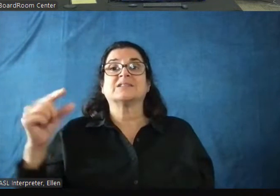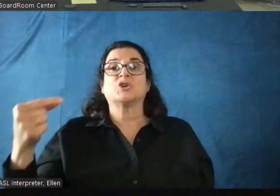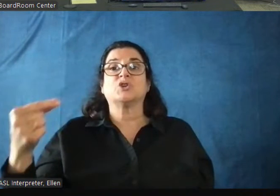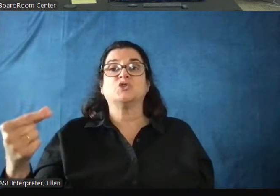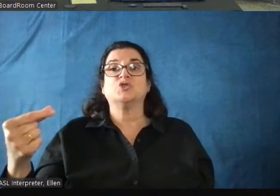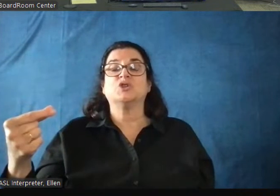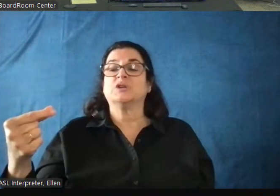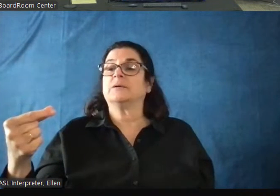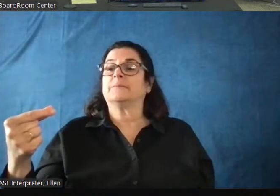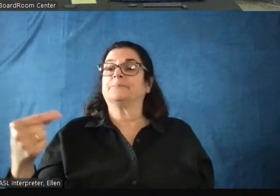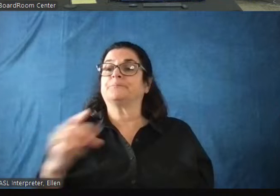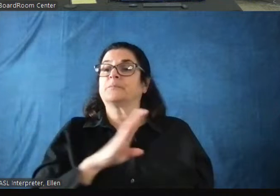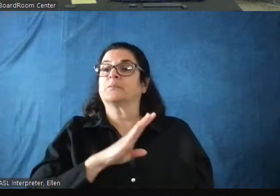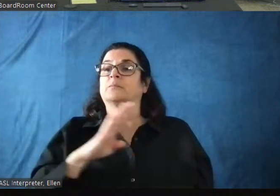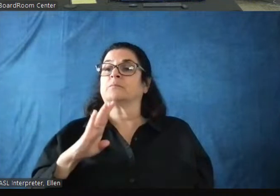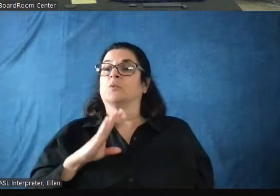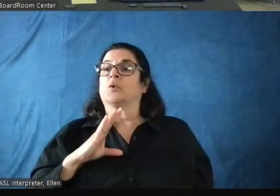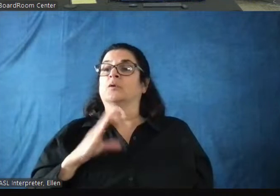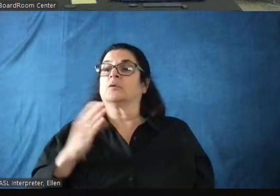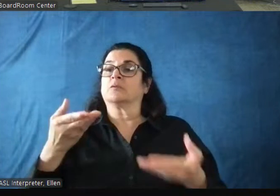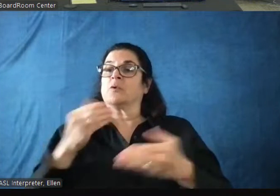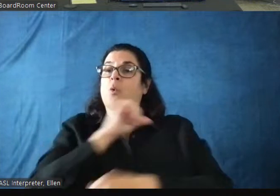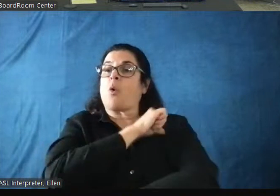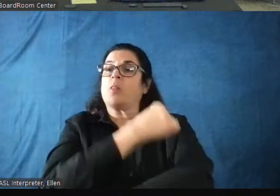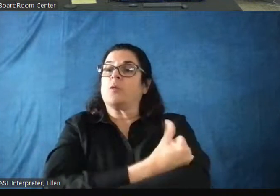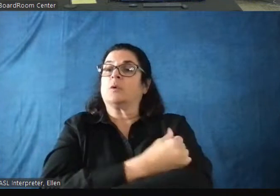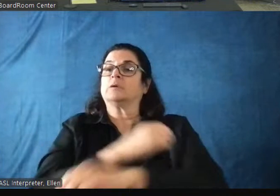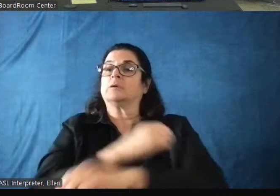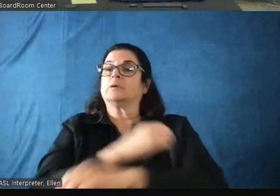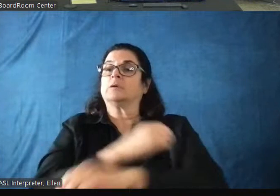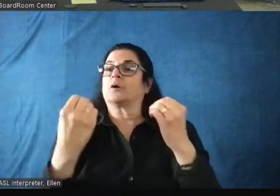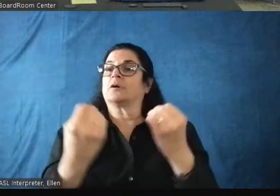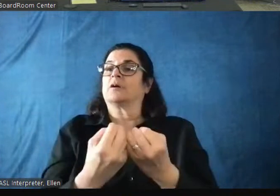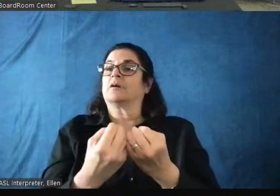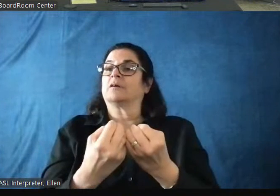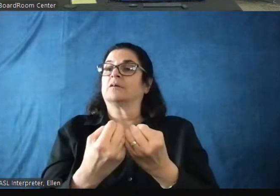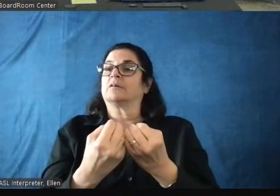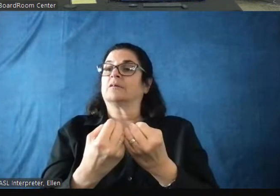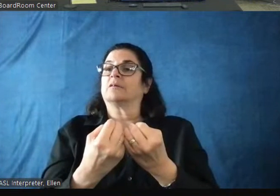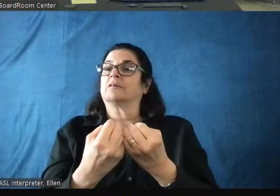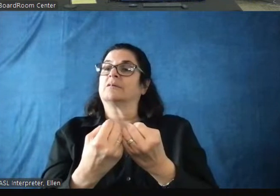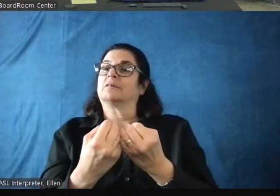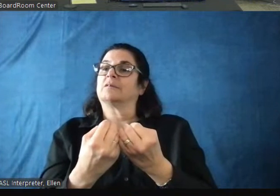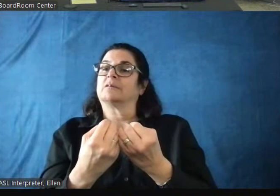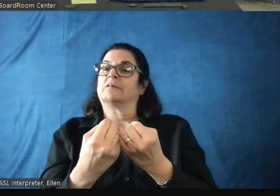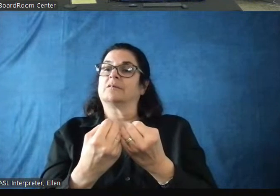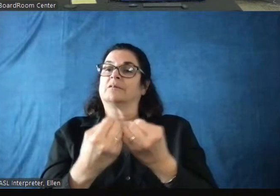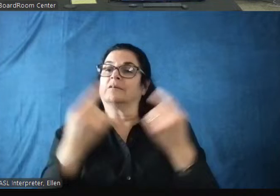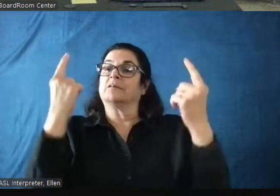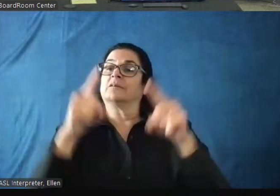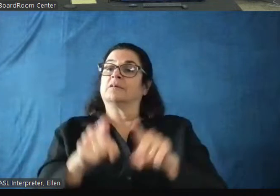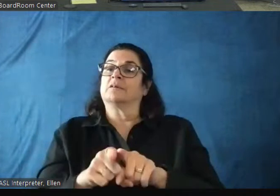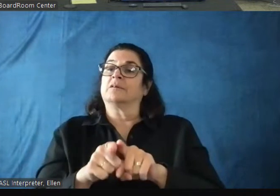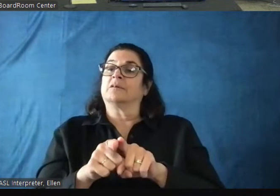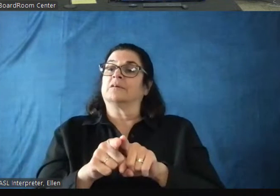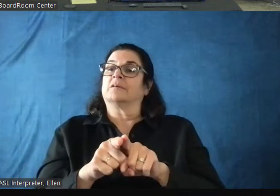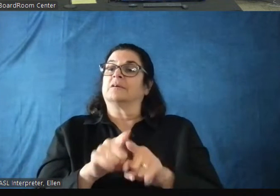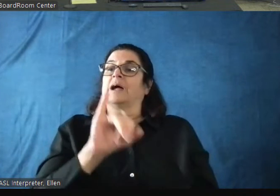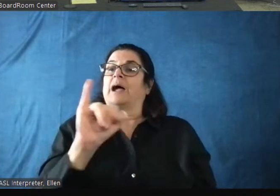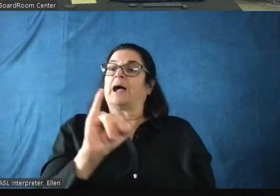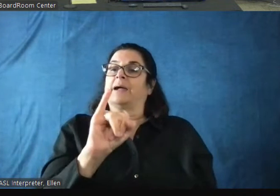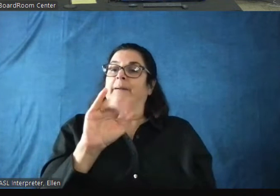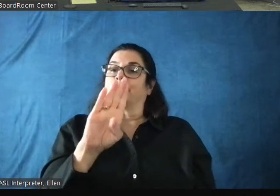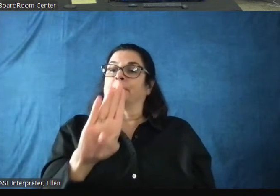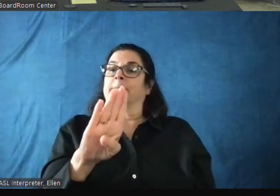ordinance authorizing execution of a collective bargaining agreement containing the terms of a tentative agreement with the International Brotherhood of